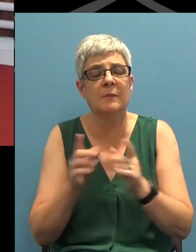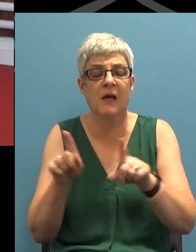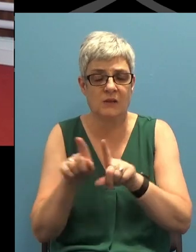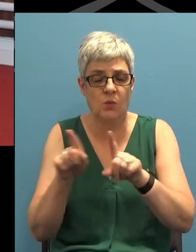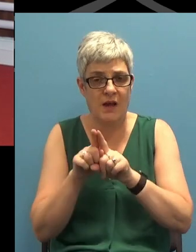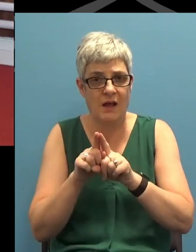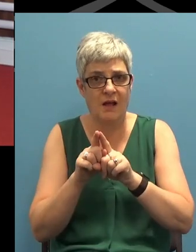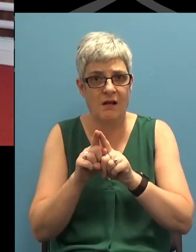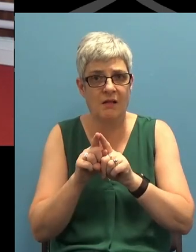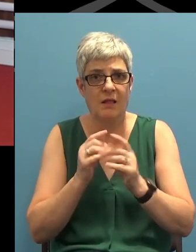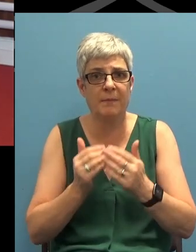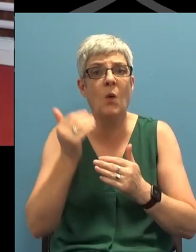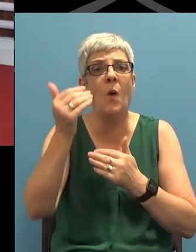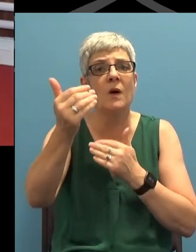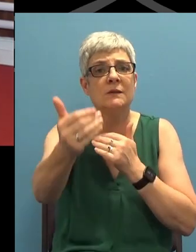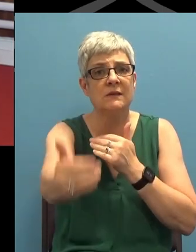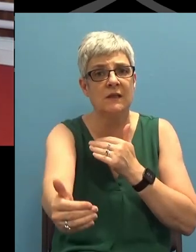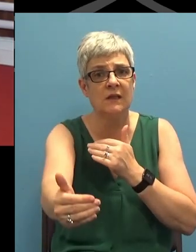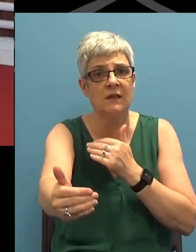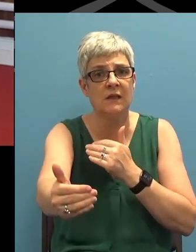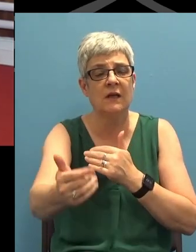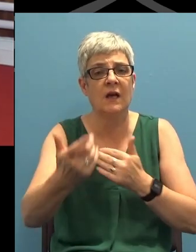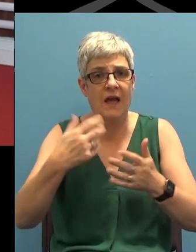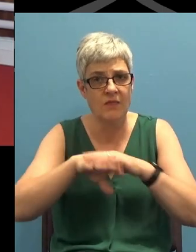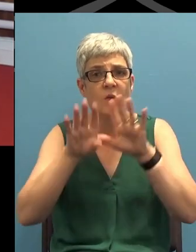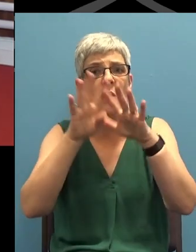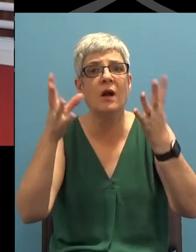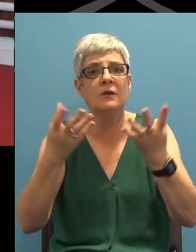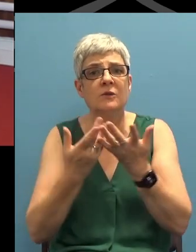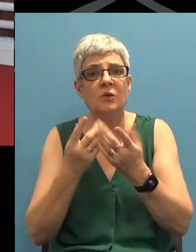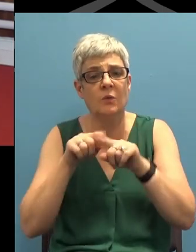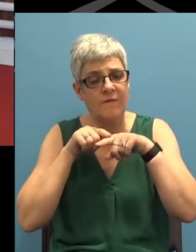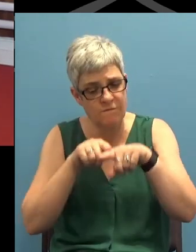but also beyond as we seek to follow you in the world today.